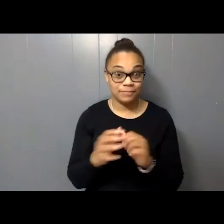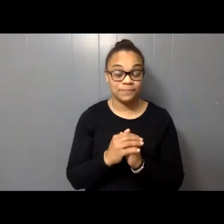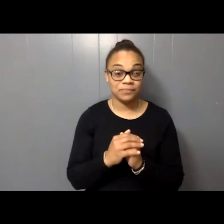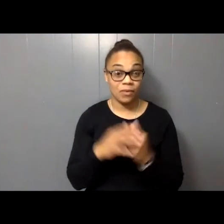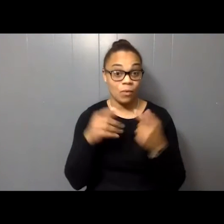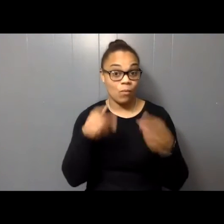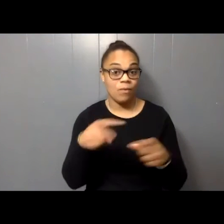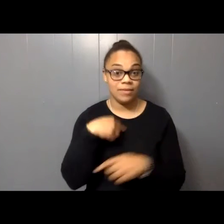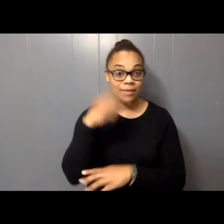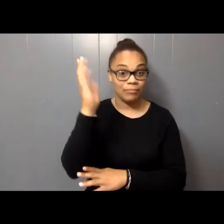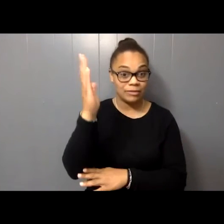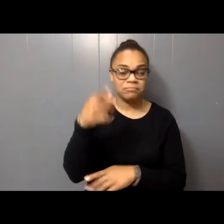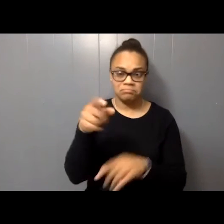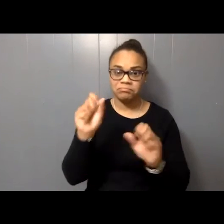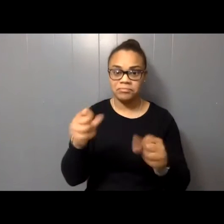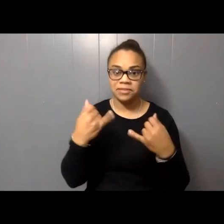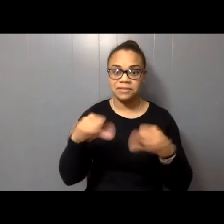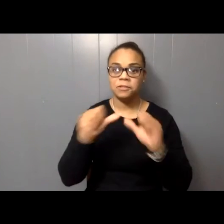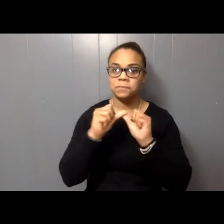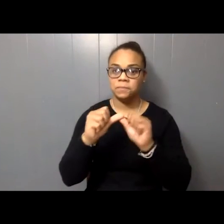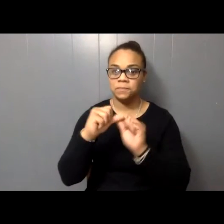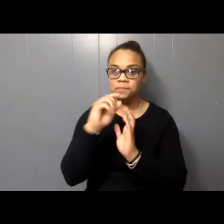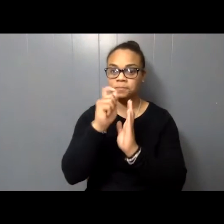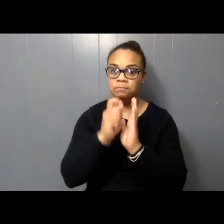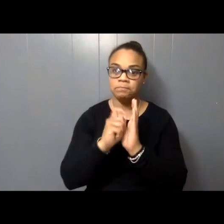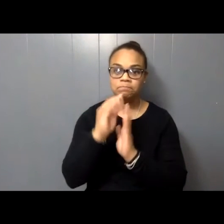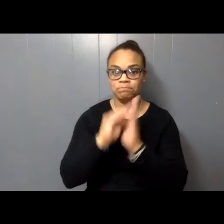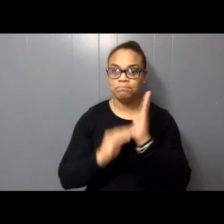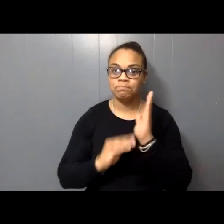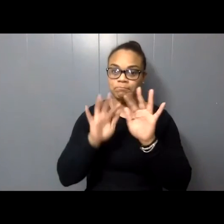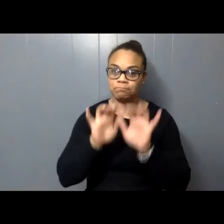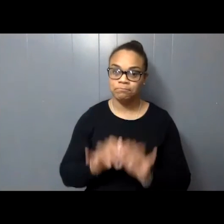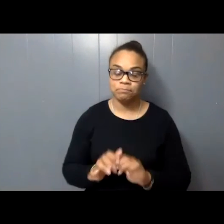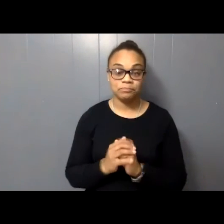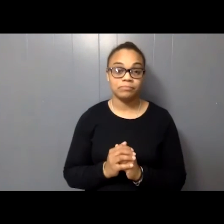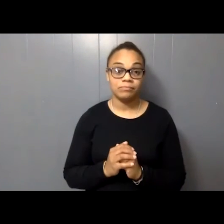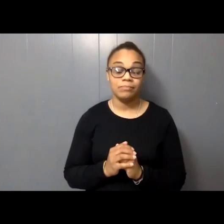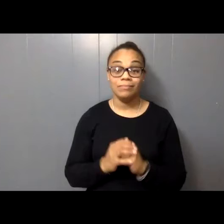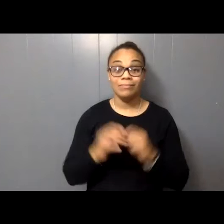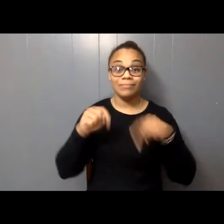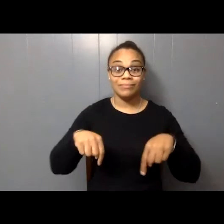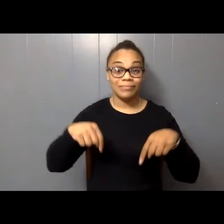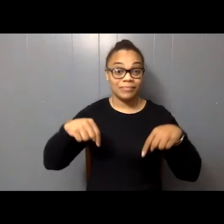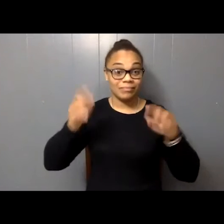fine. But let's start. So this is allyship and what it's really about.